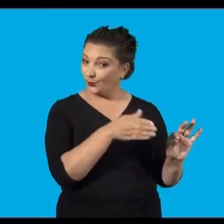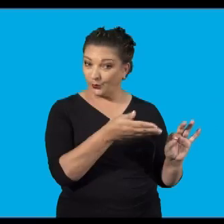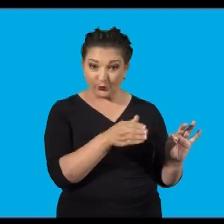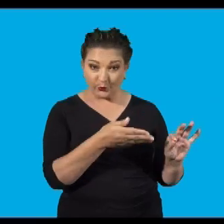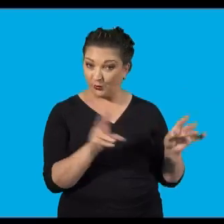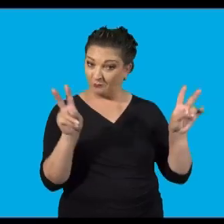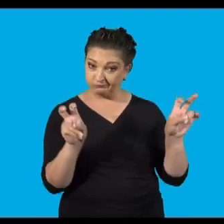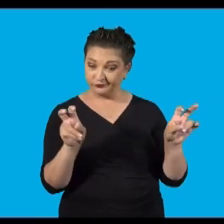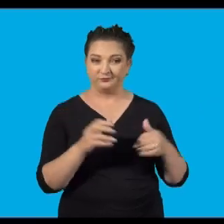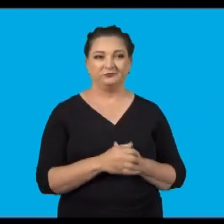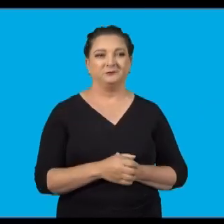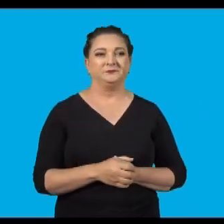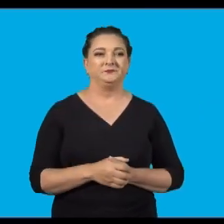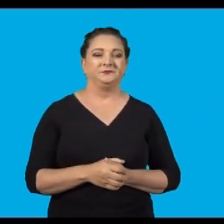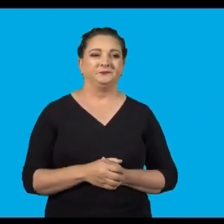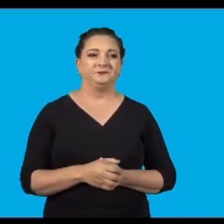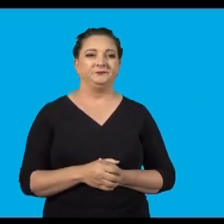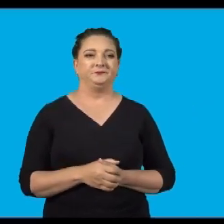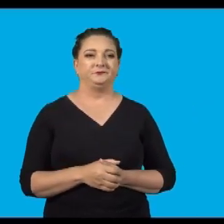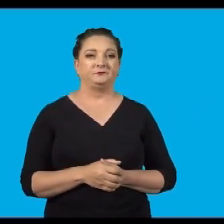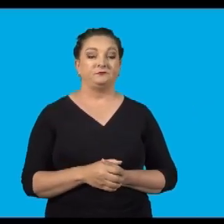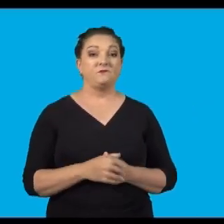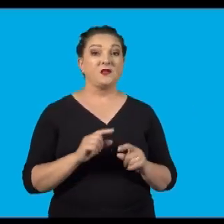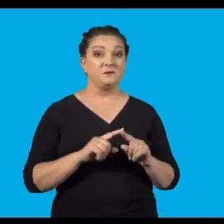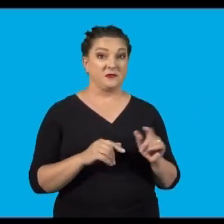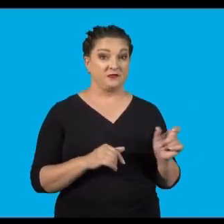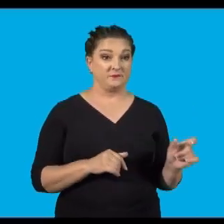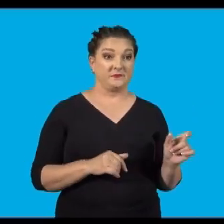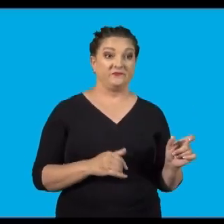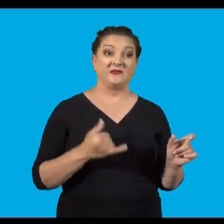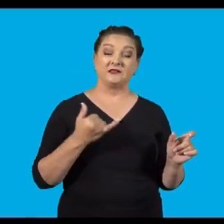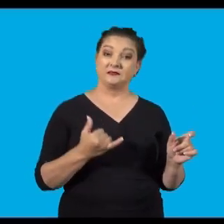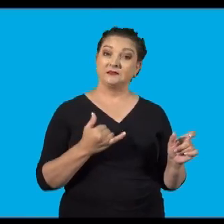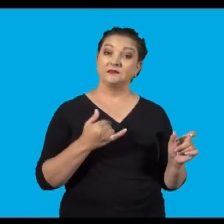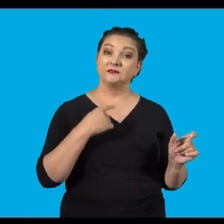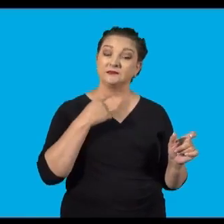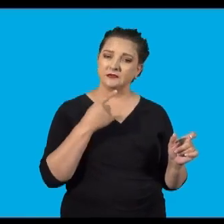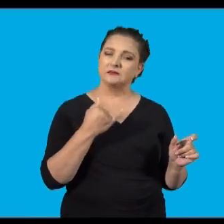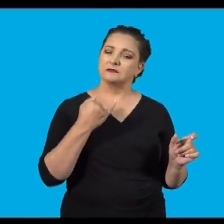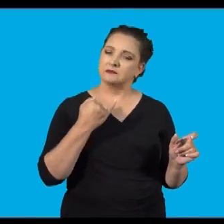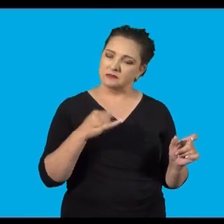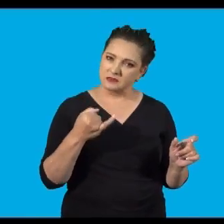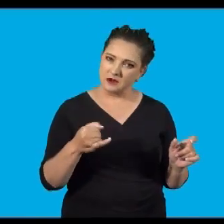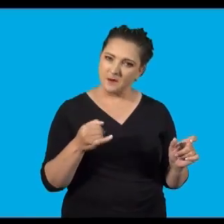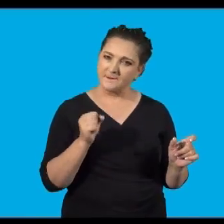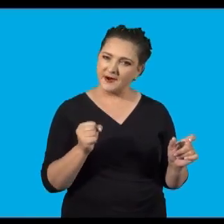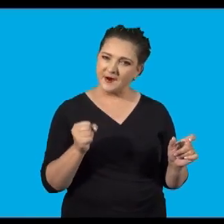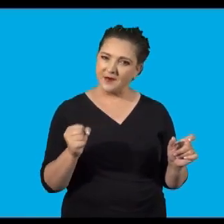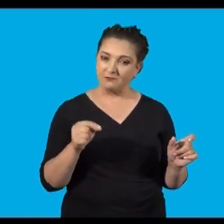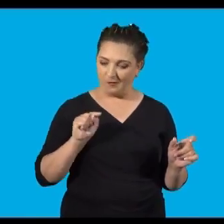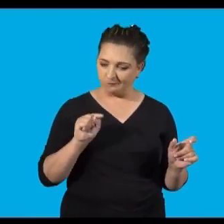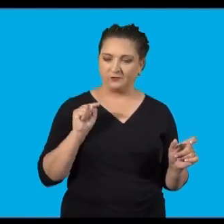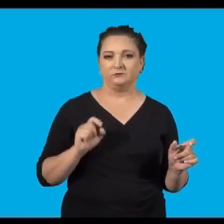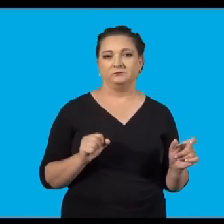no quotation marks when I do reported speech, all right? However, I want you to indicate that I still